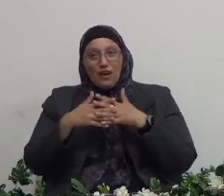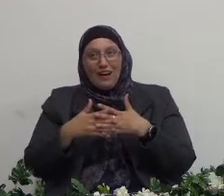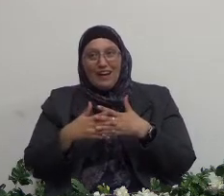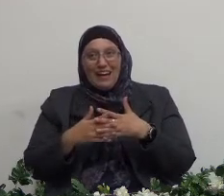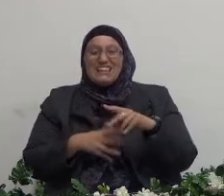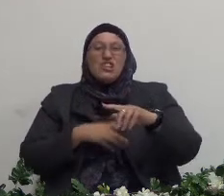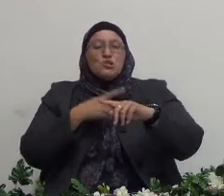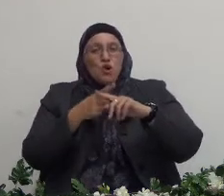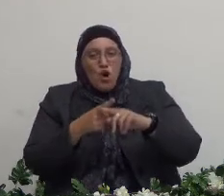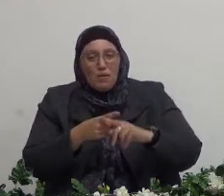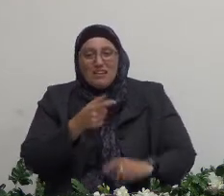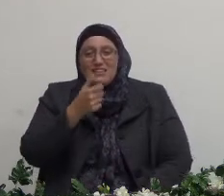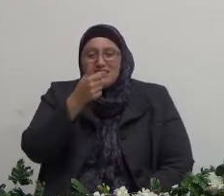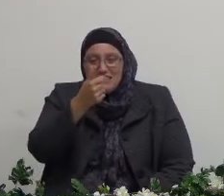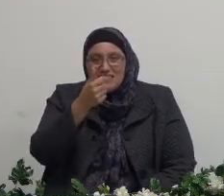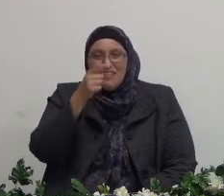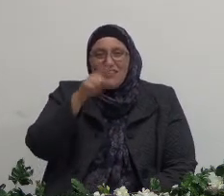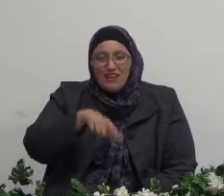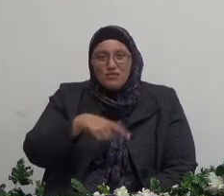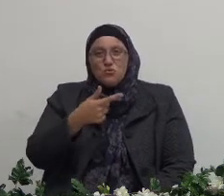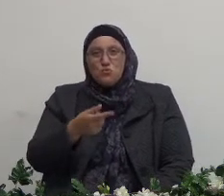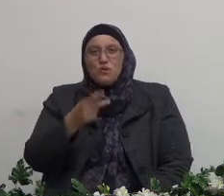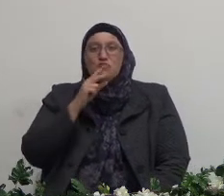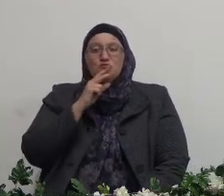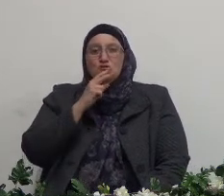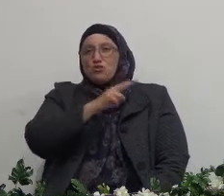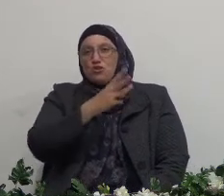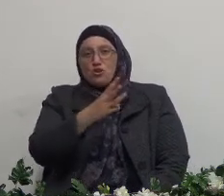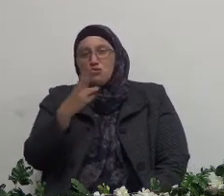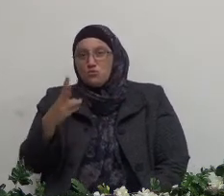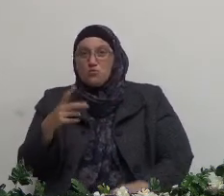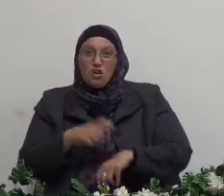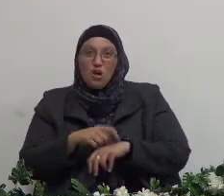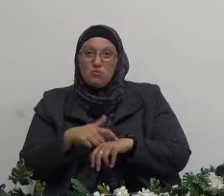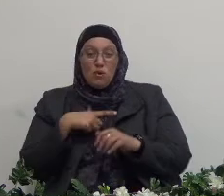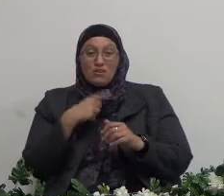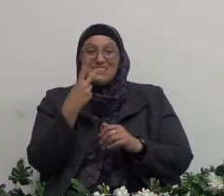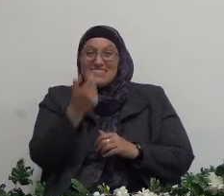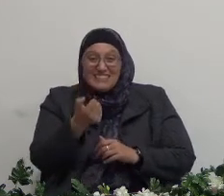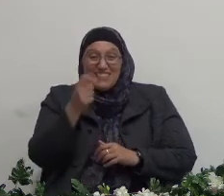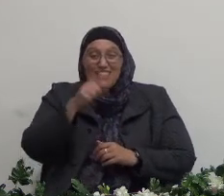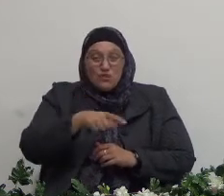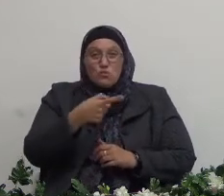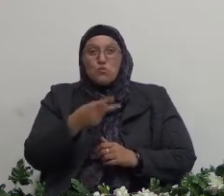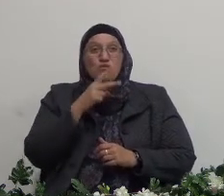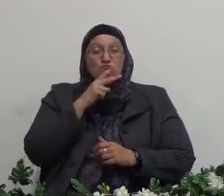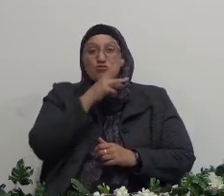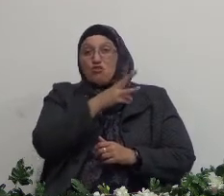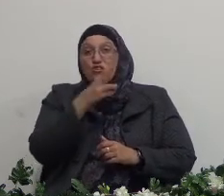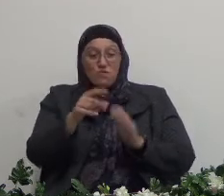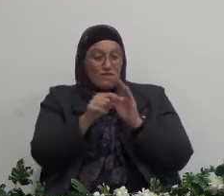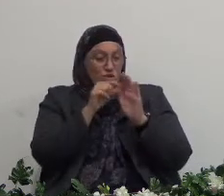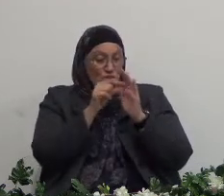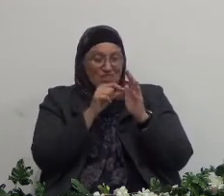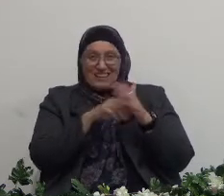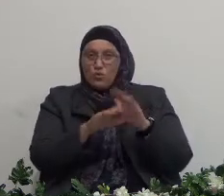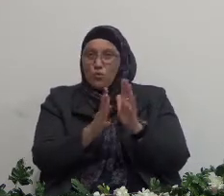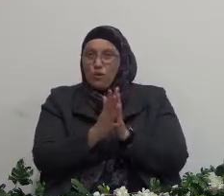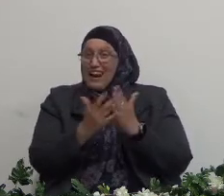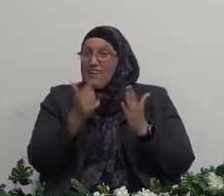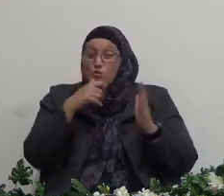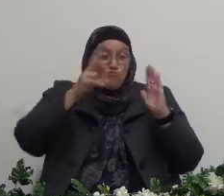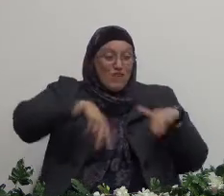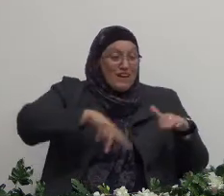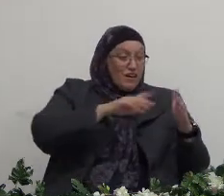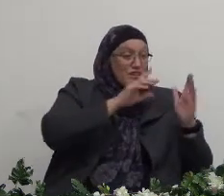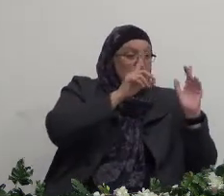6,236 times, which I think is the number of verses that are in the Quran. I've recited it that many times. This is